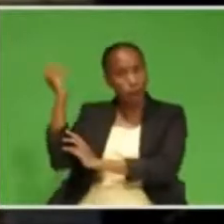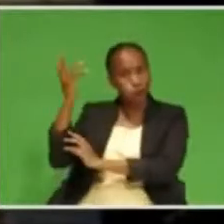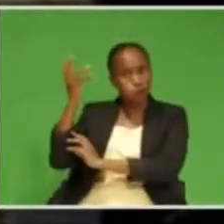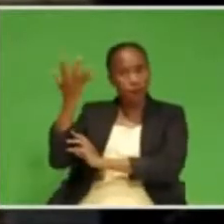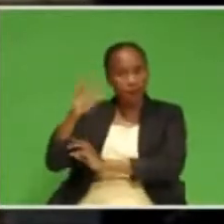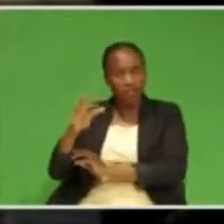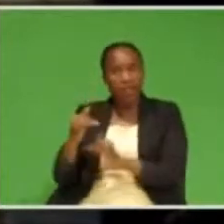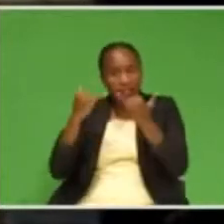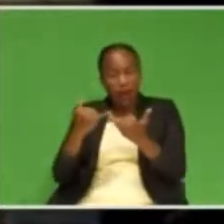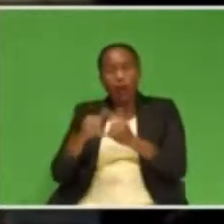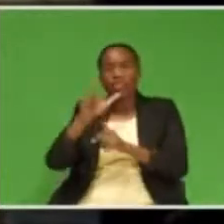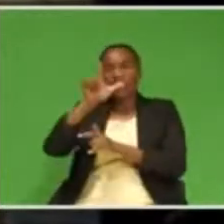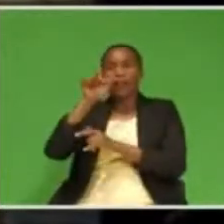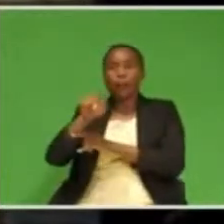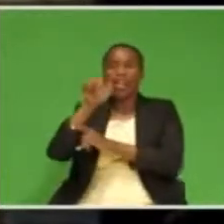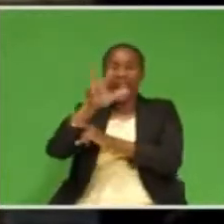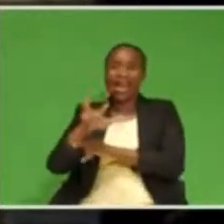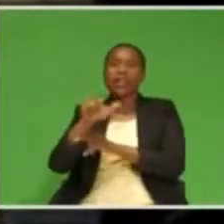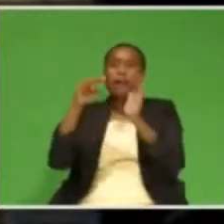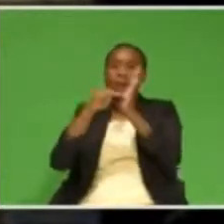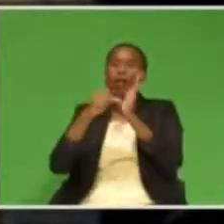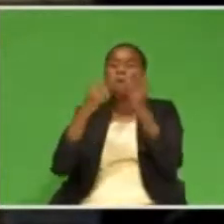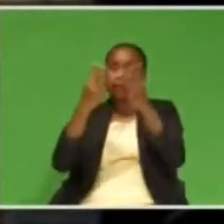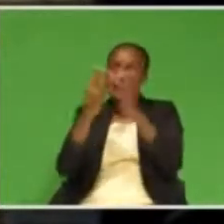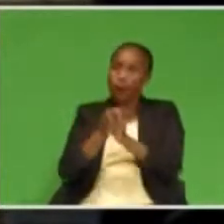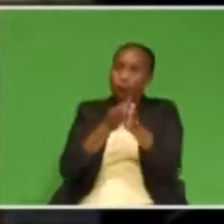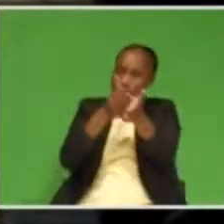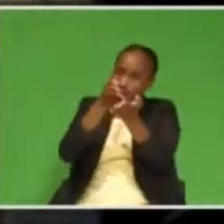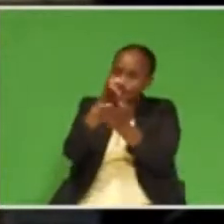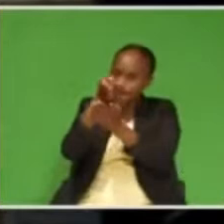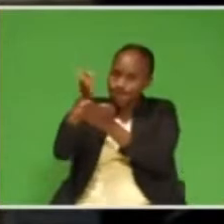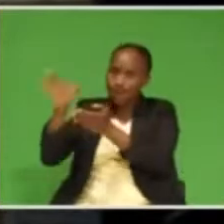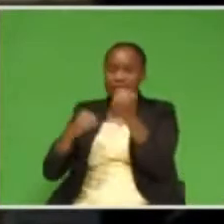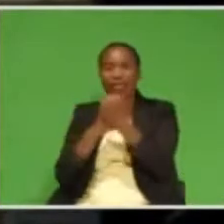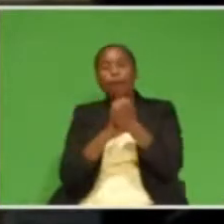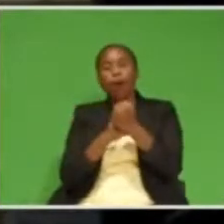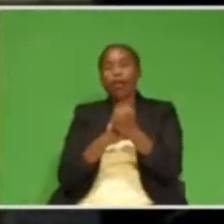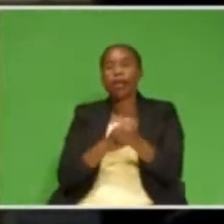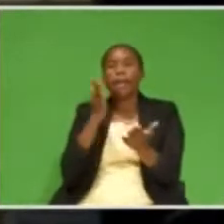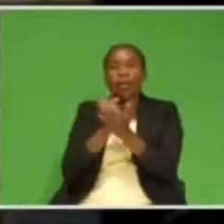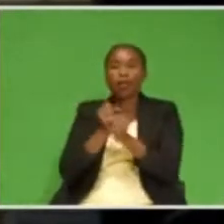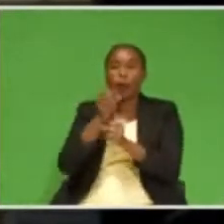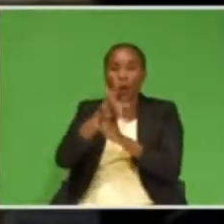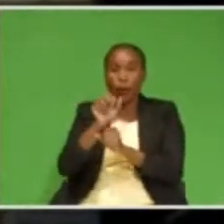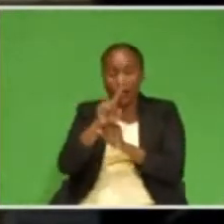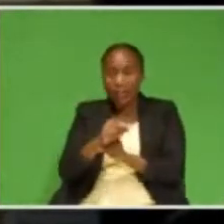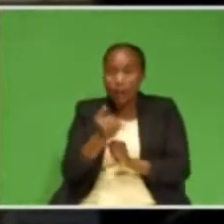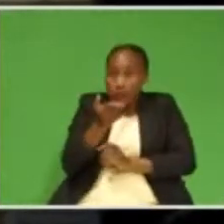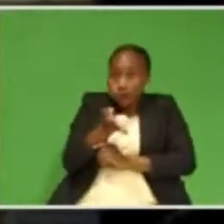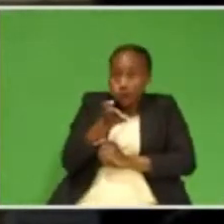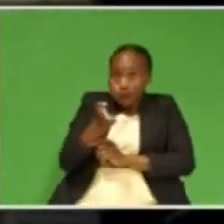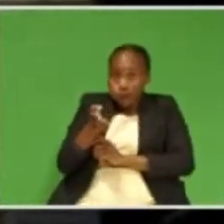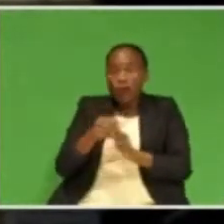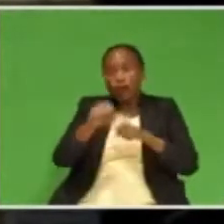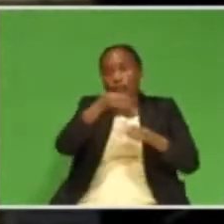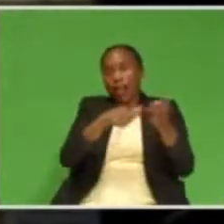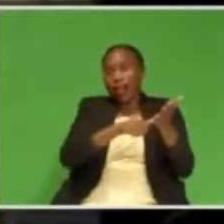reaches 7.8 million people. We will ensure that existing social grants,